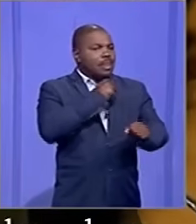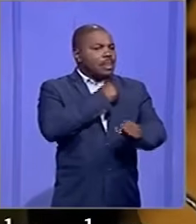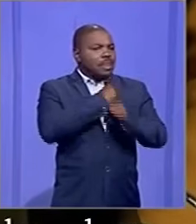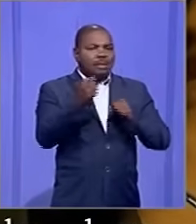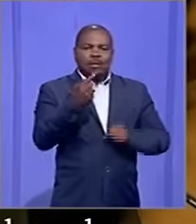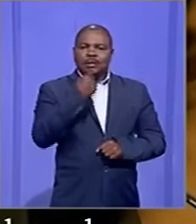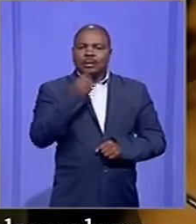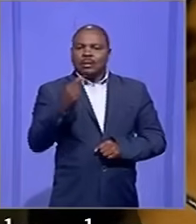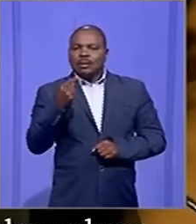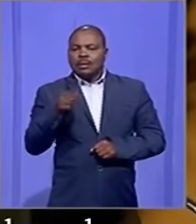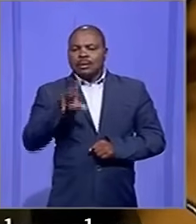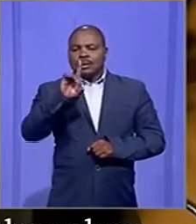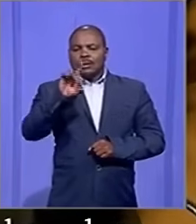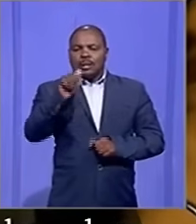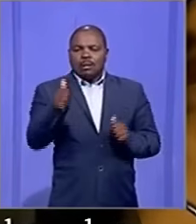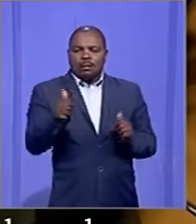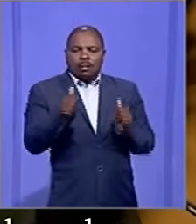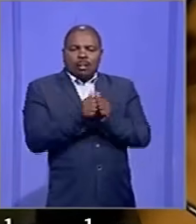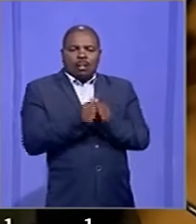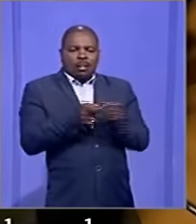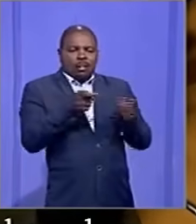into coalition with the DA.